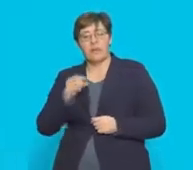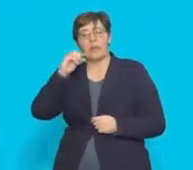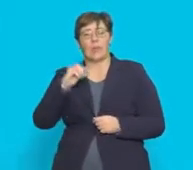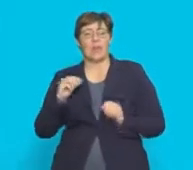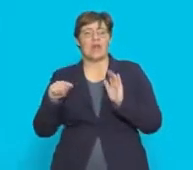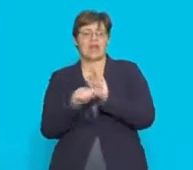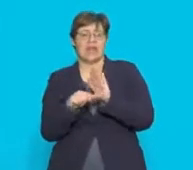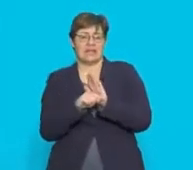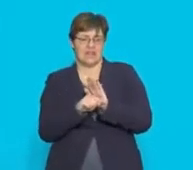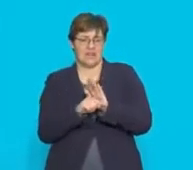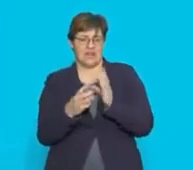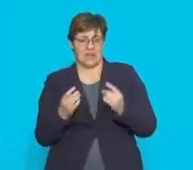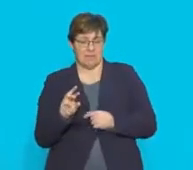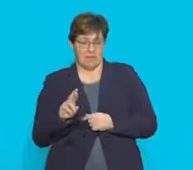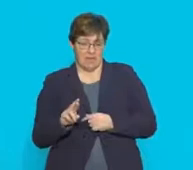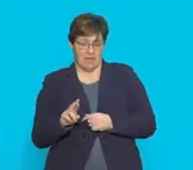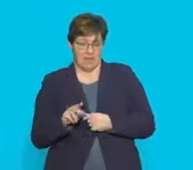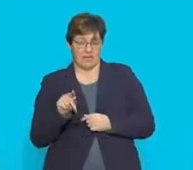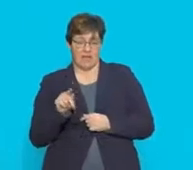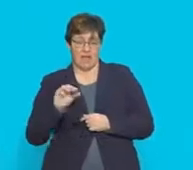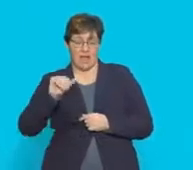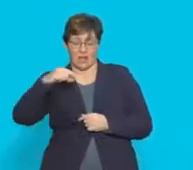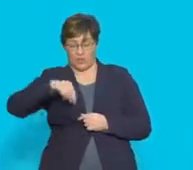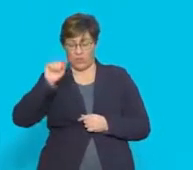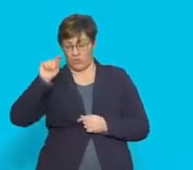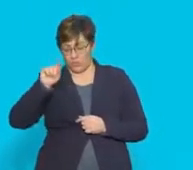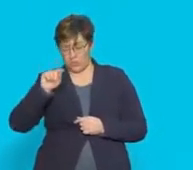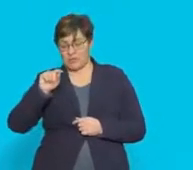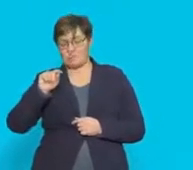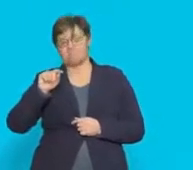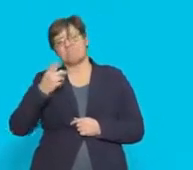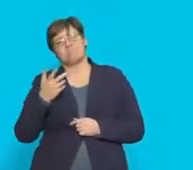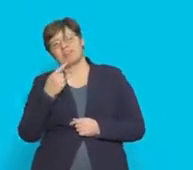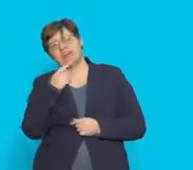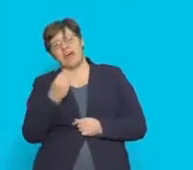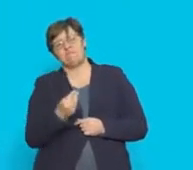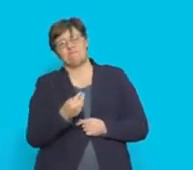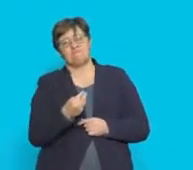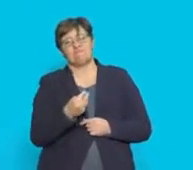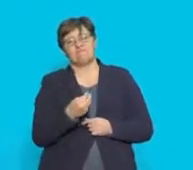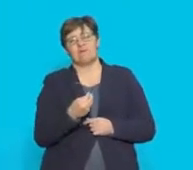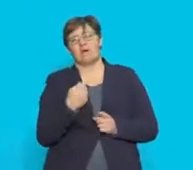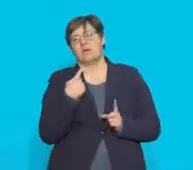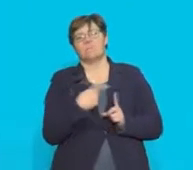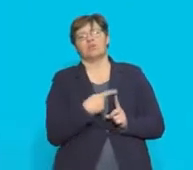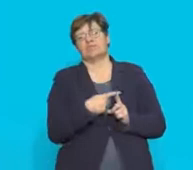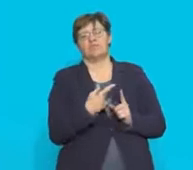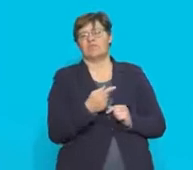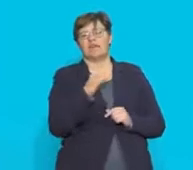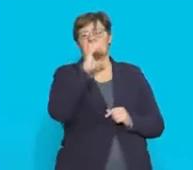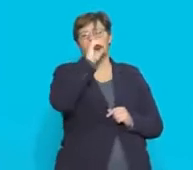small negative rational number, right? So let's say I have a positive rational number can